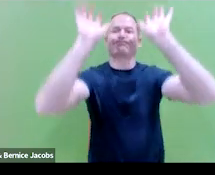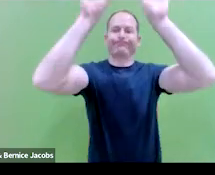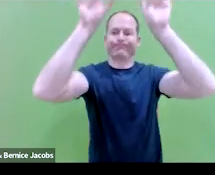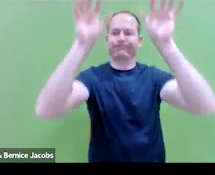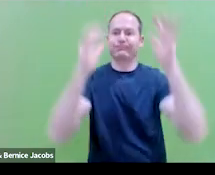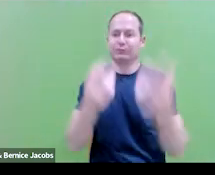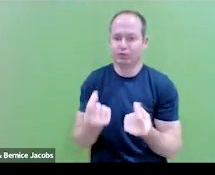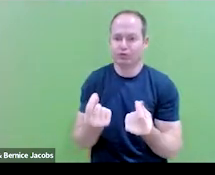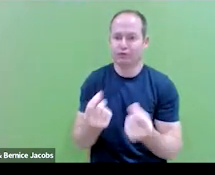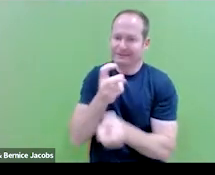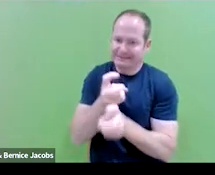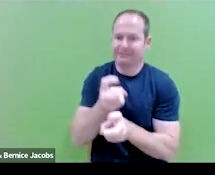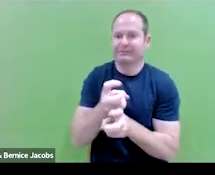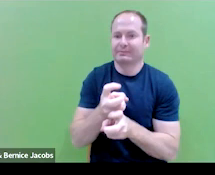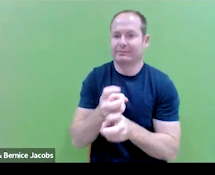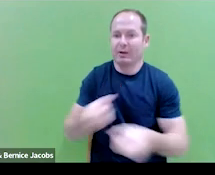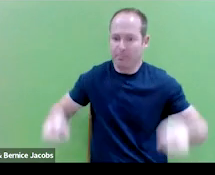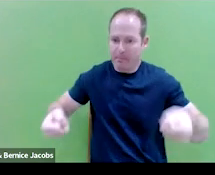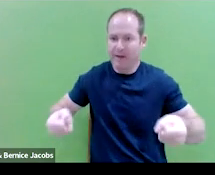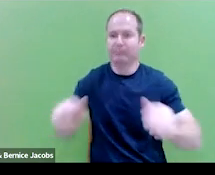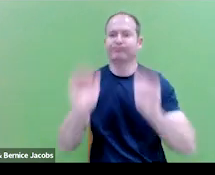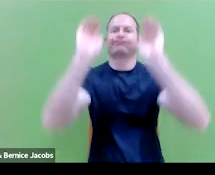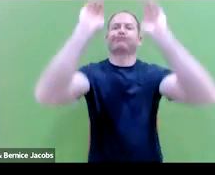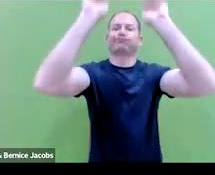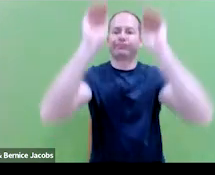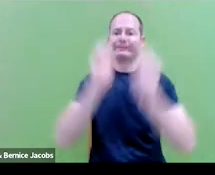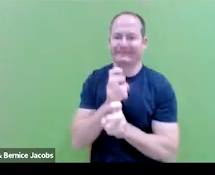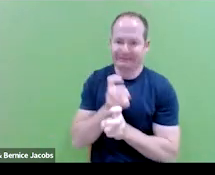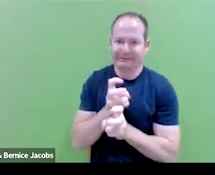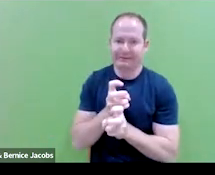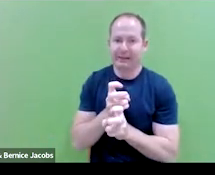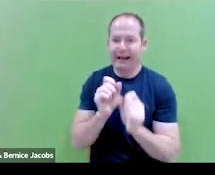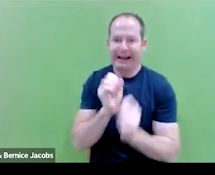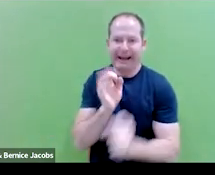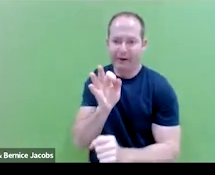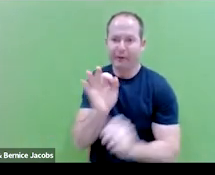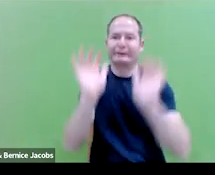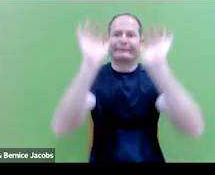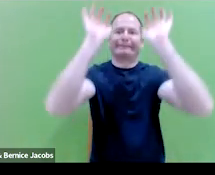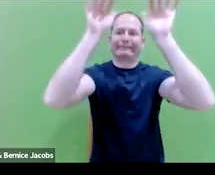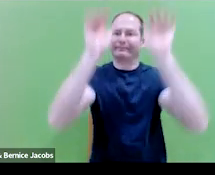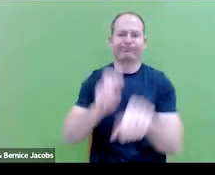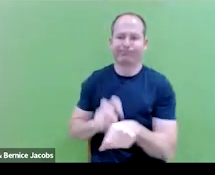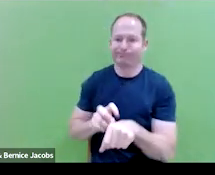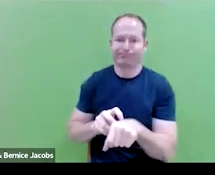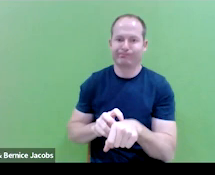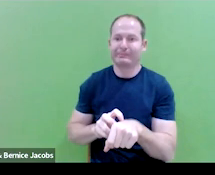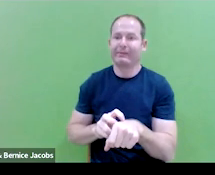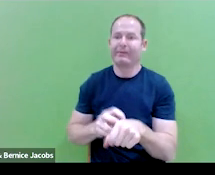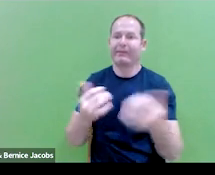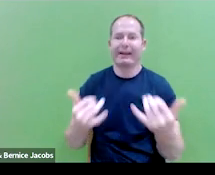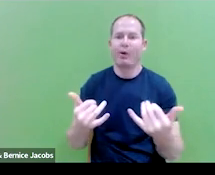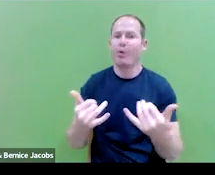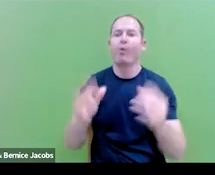plane. If you don't need to reach the top cabin, then height is not a